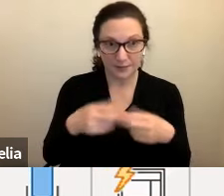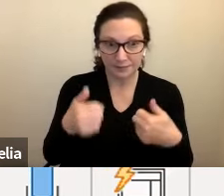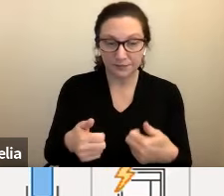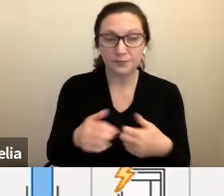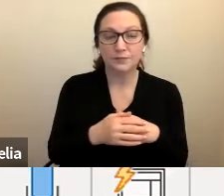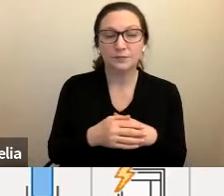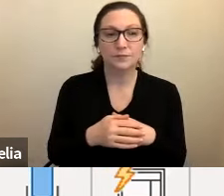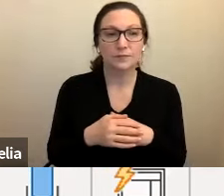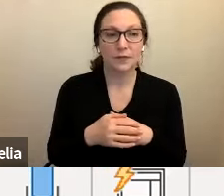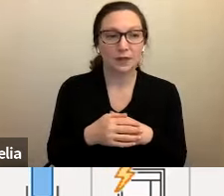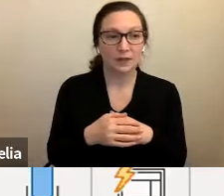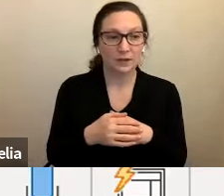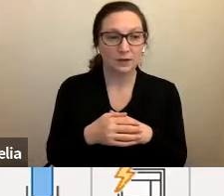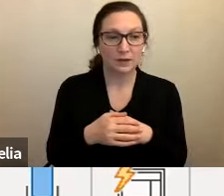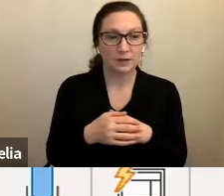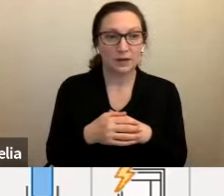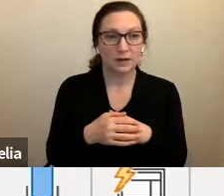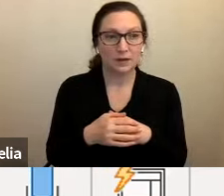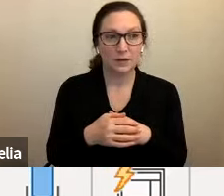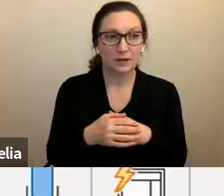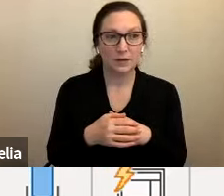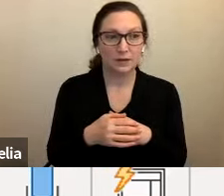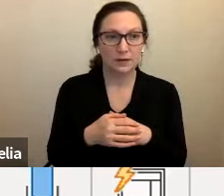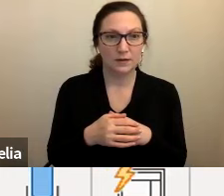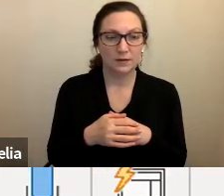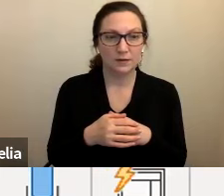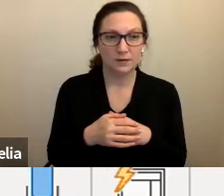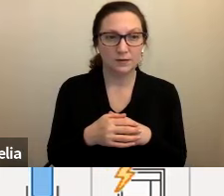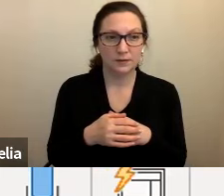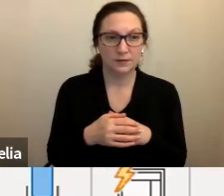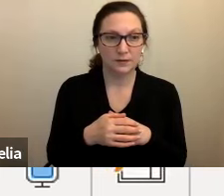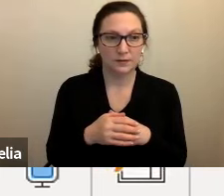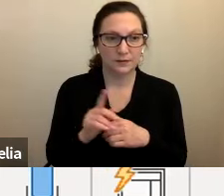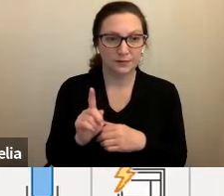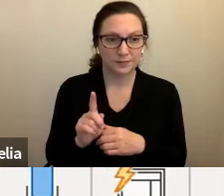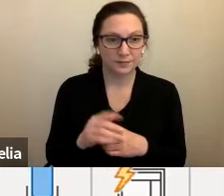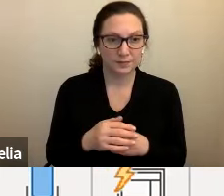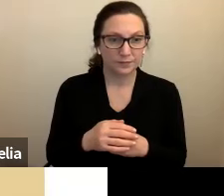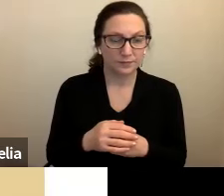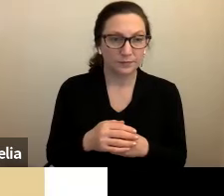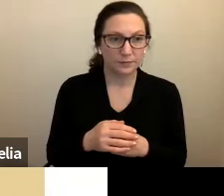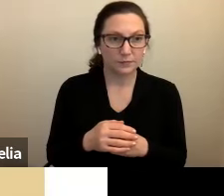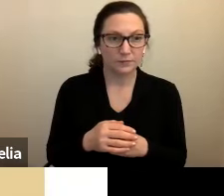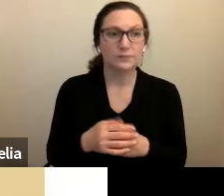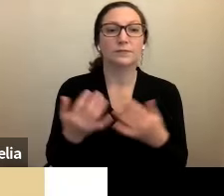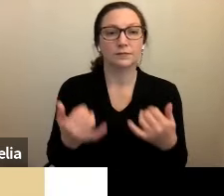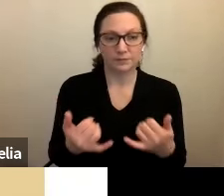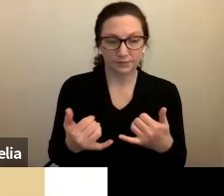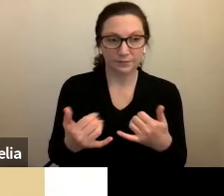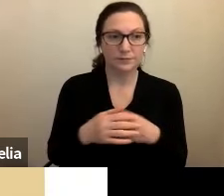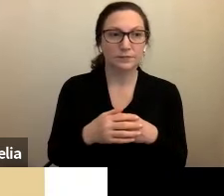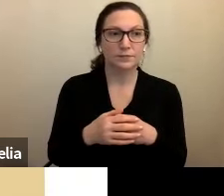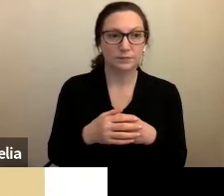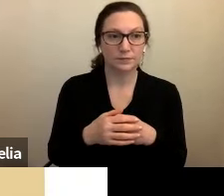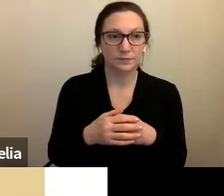But interestingly, I do not, let me turn it to this slideshow. And now I have